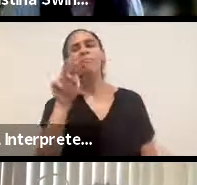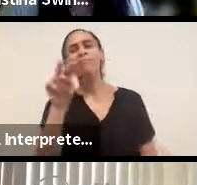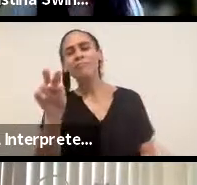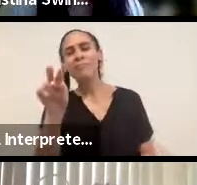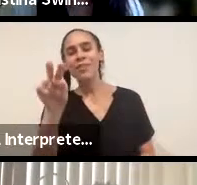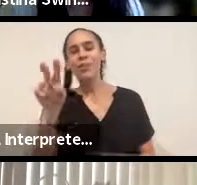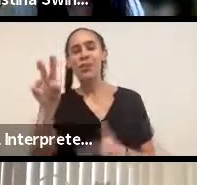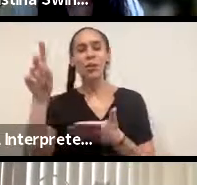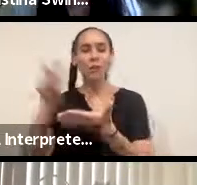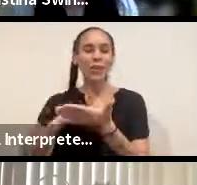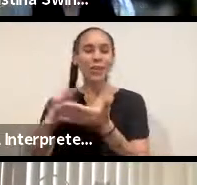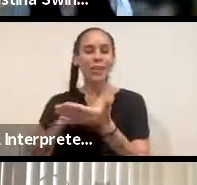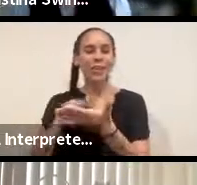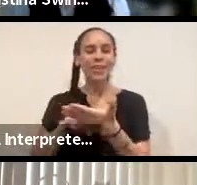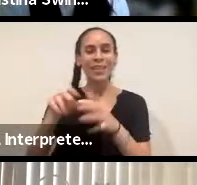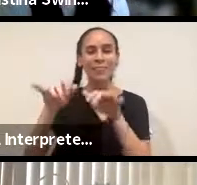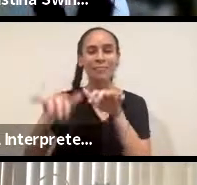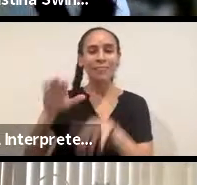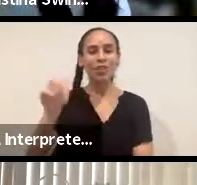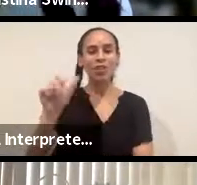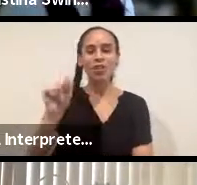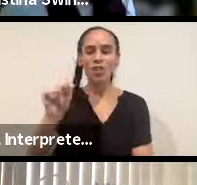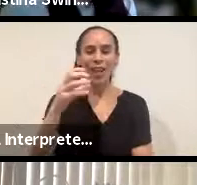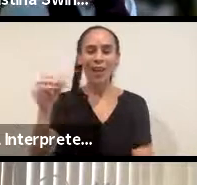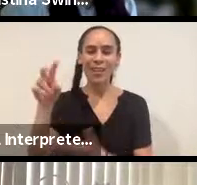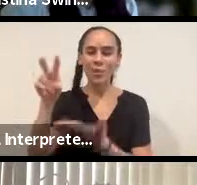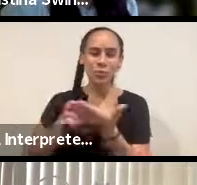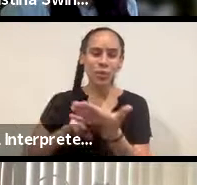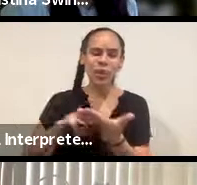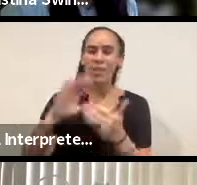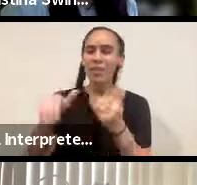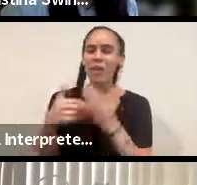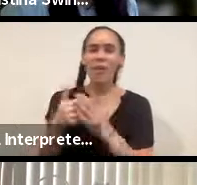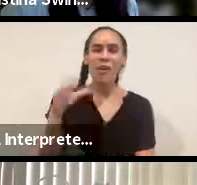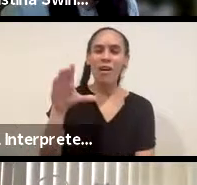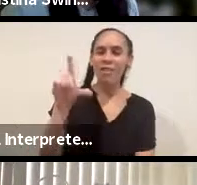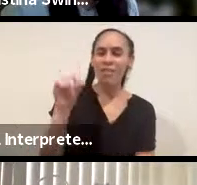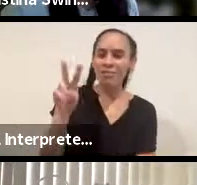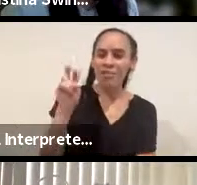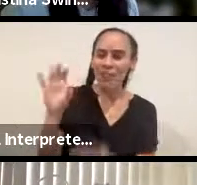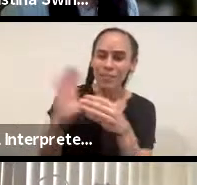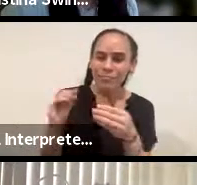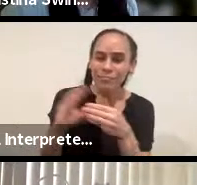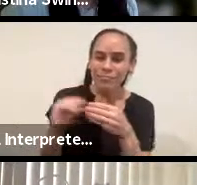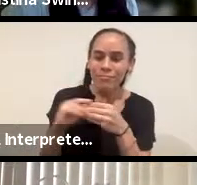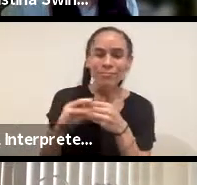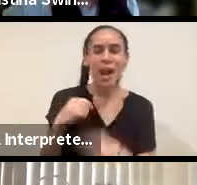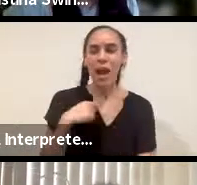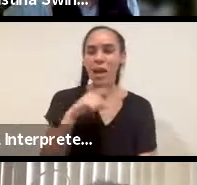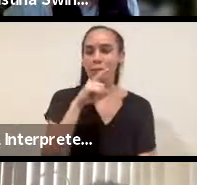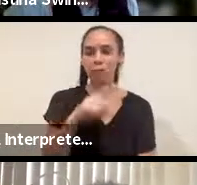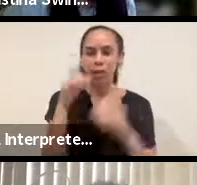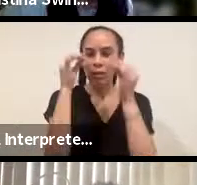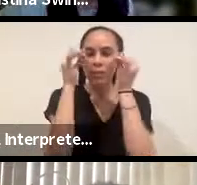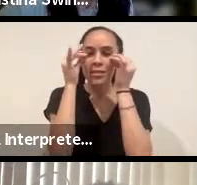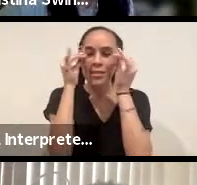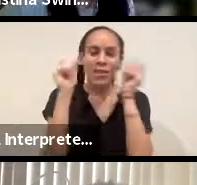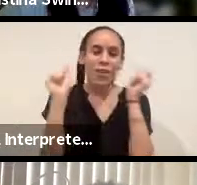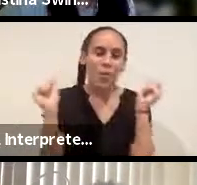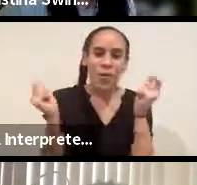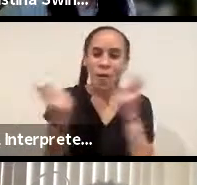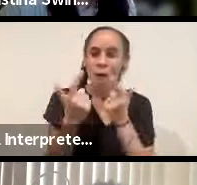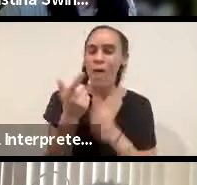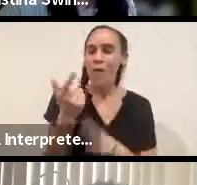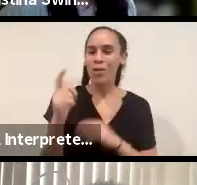in all of the love that is on the board. And I'm sure there are wet eyes across the